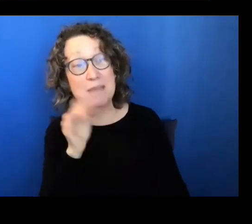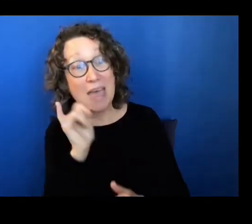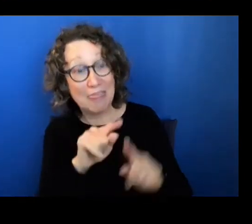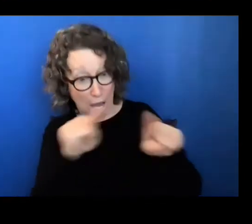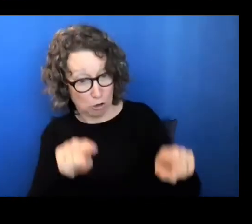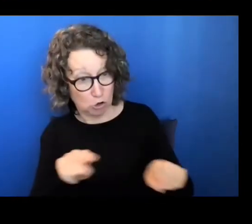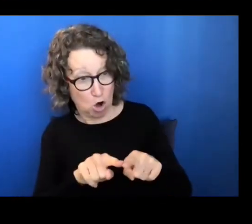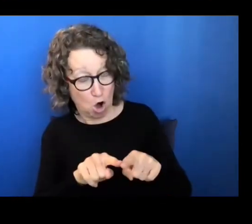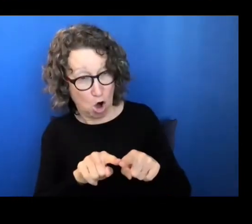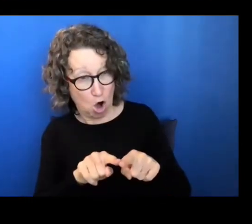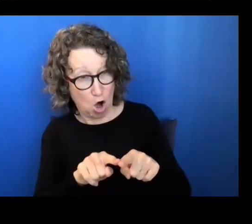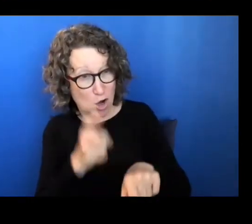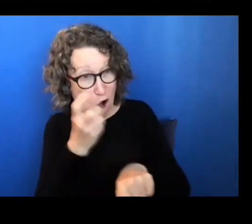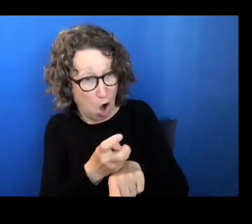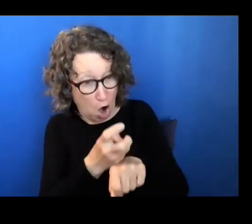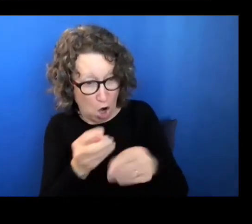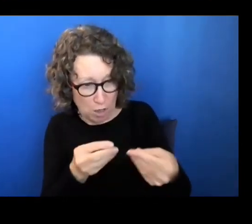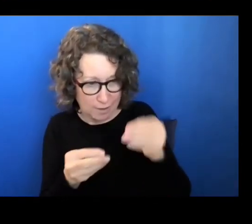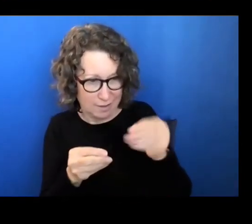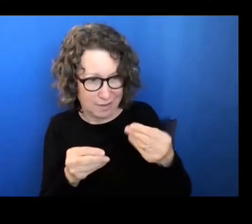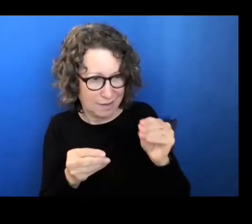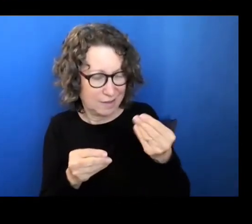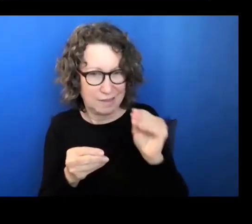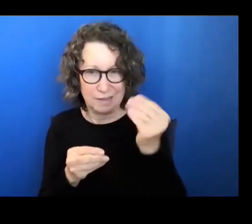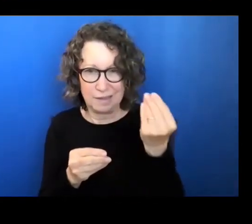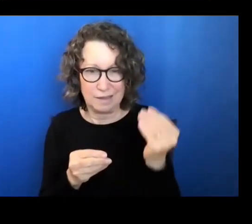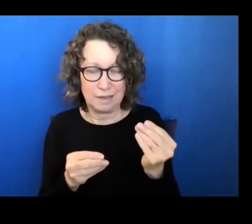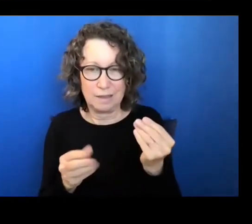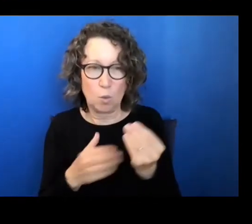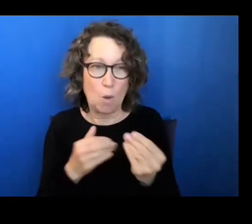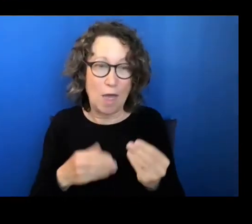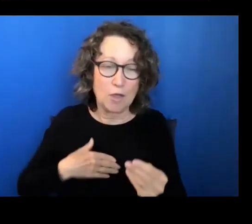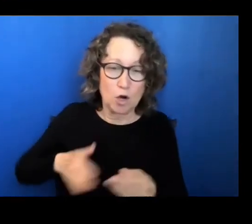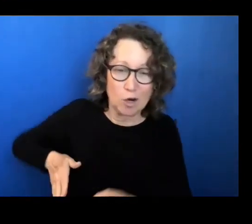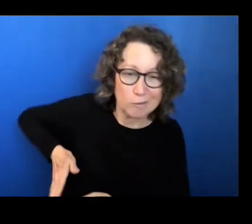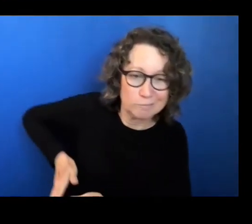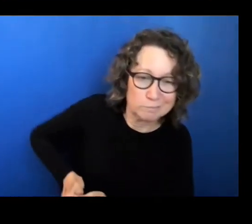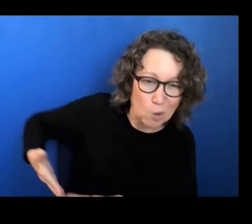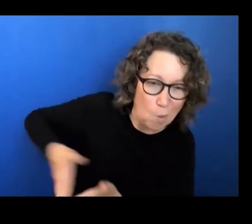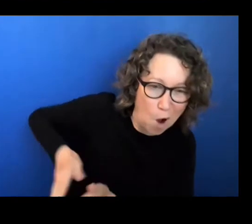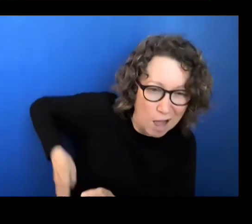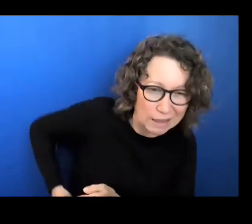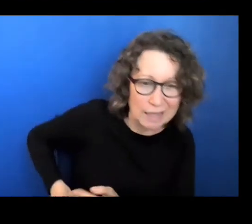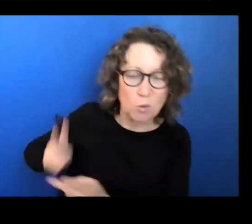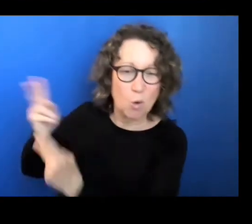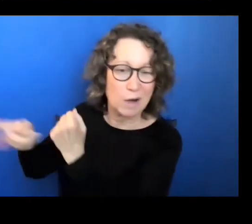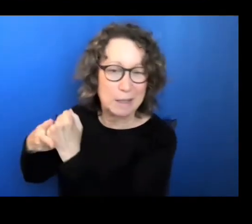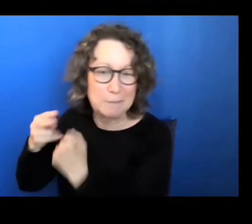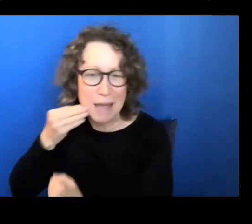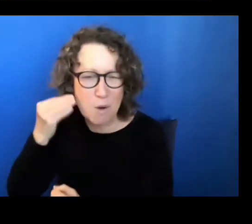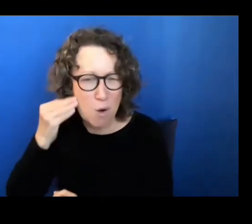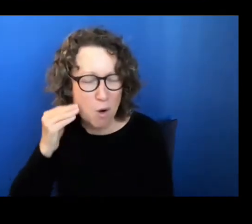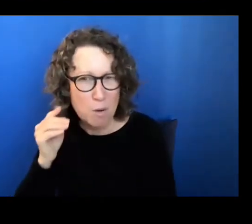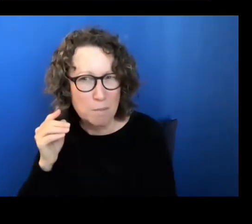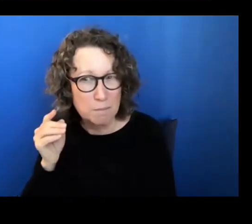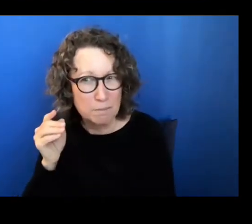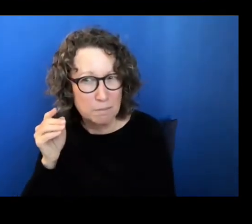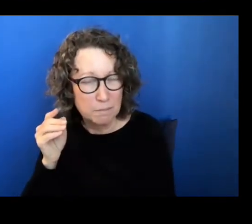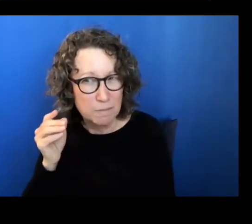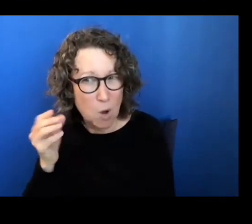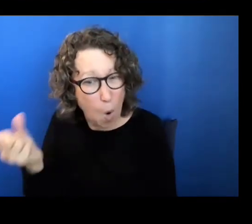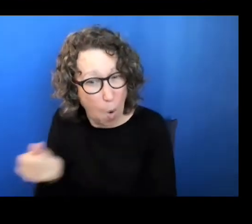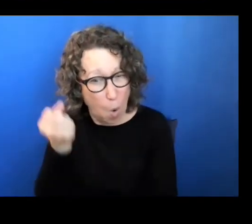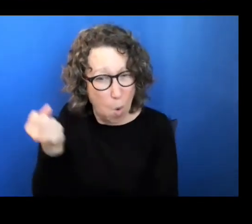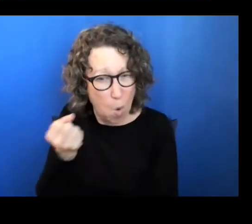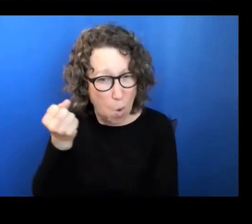card in a hard copy somewhere, whether it's your wallet or safe somewhere, safe at home? How important is that to hold